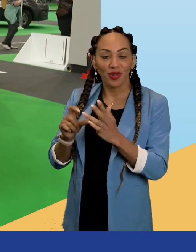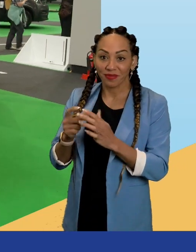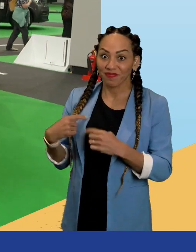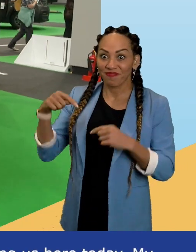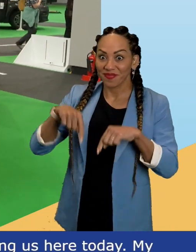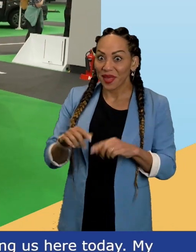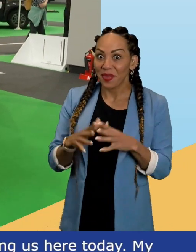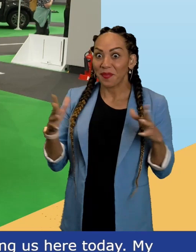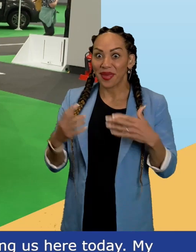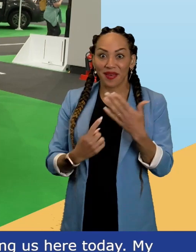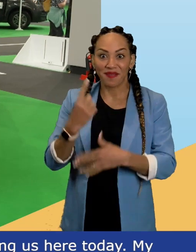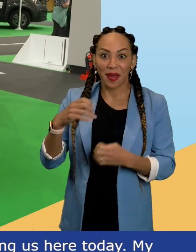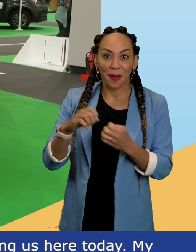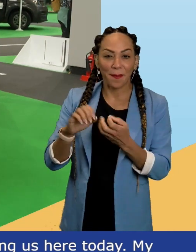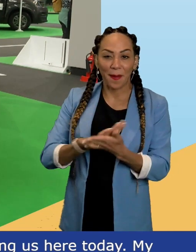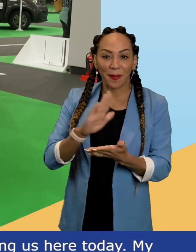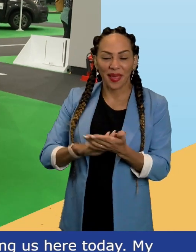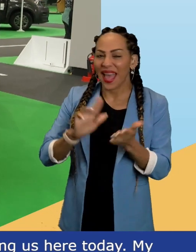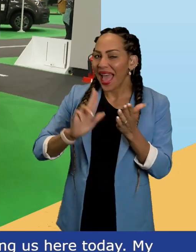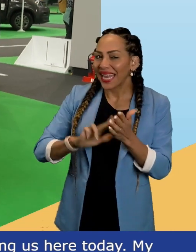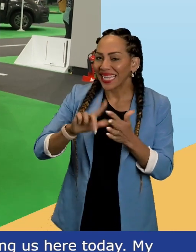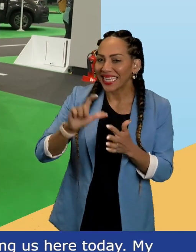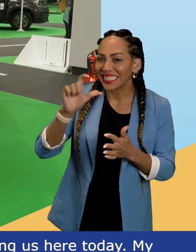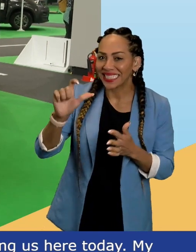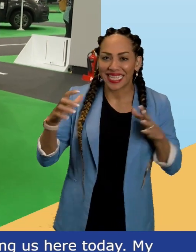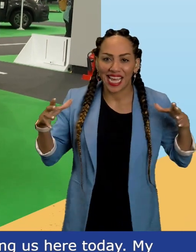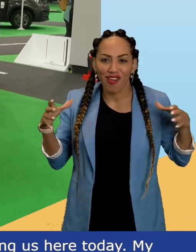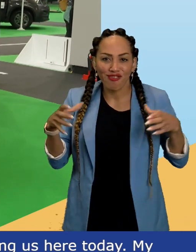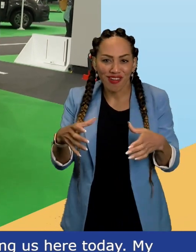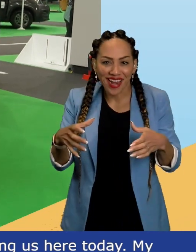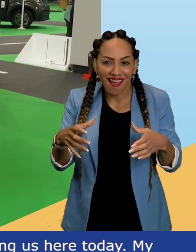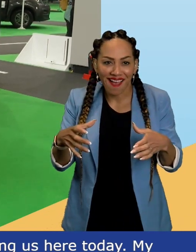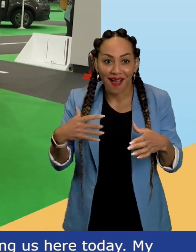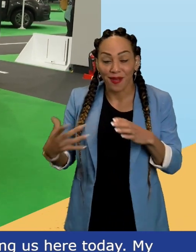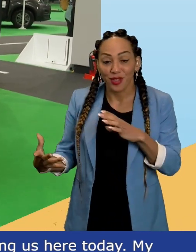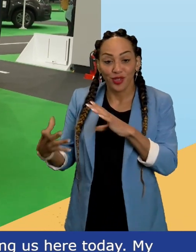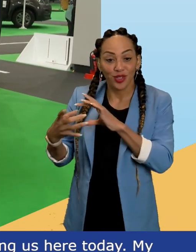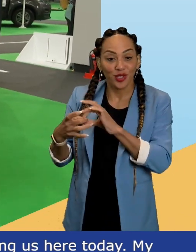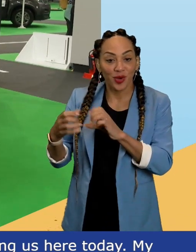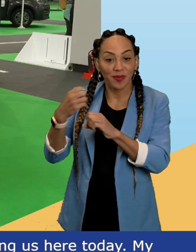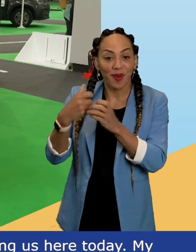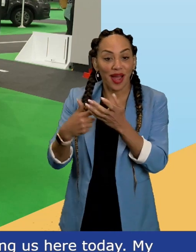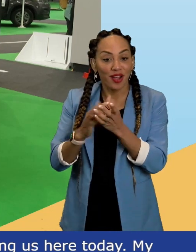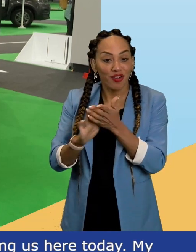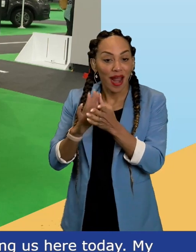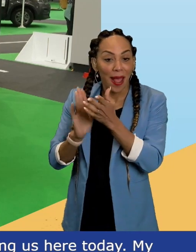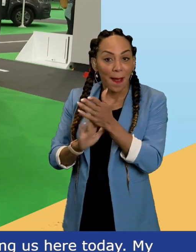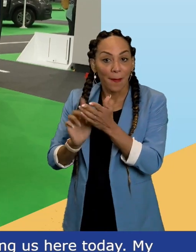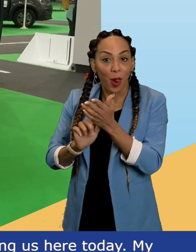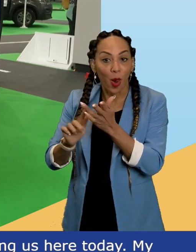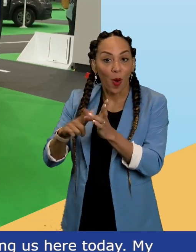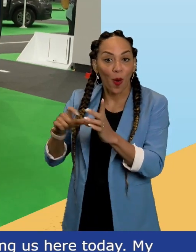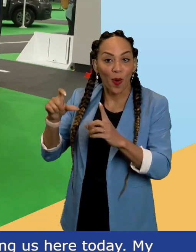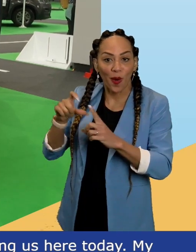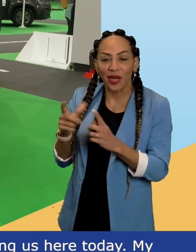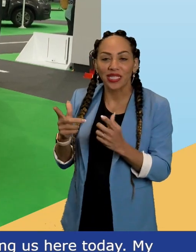in Birmingham's iconic NEC Arena, where I'm going to be joined by Graham Lloyd of Motability